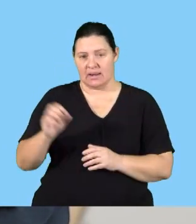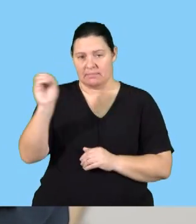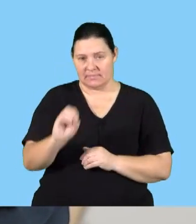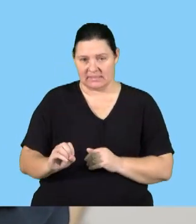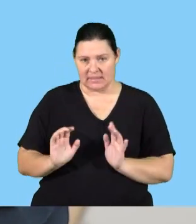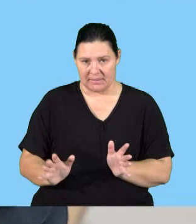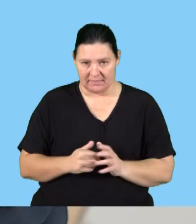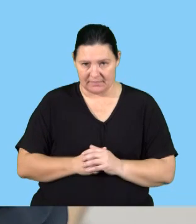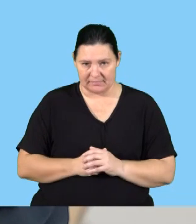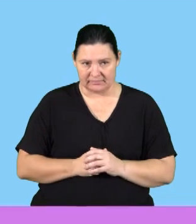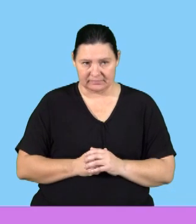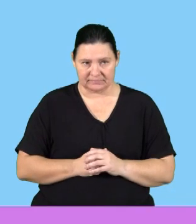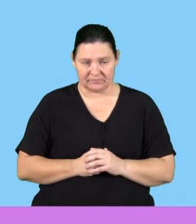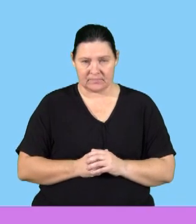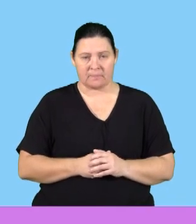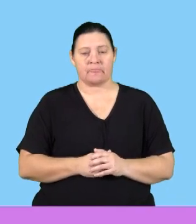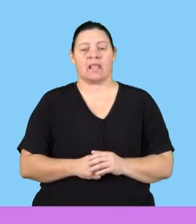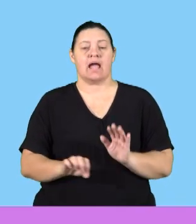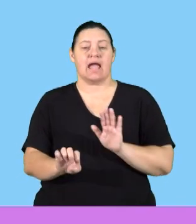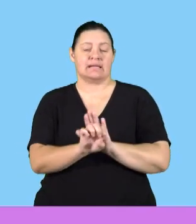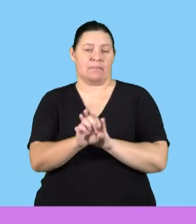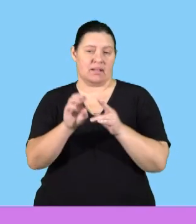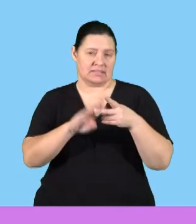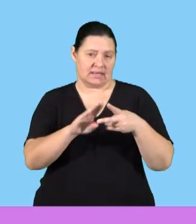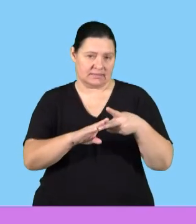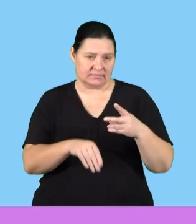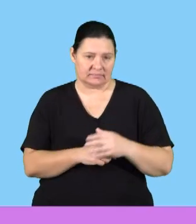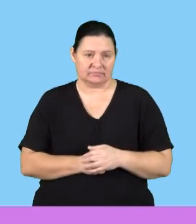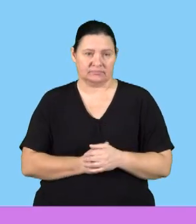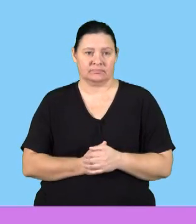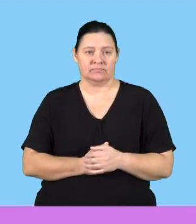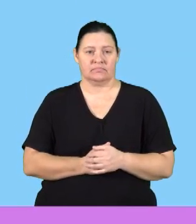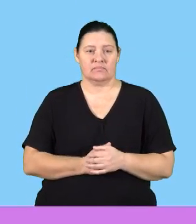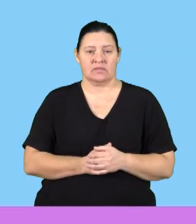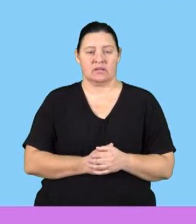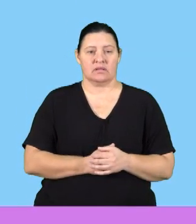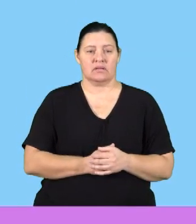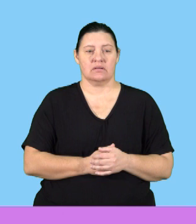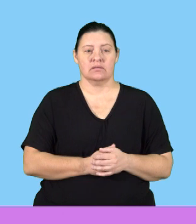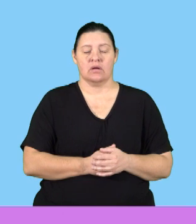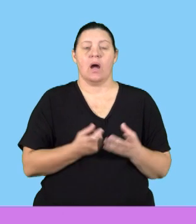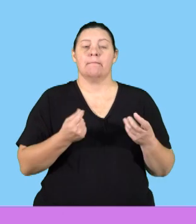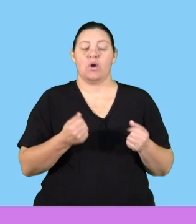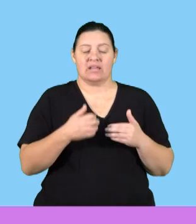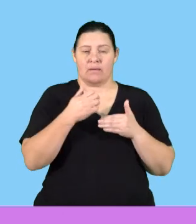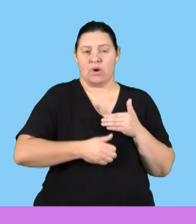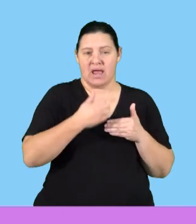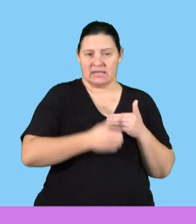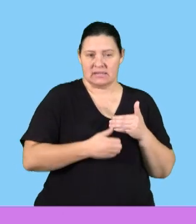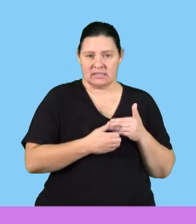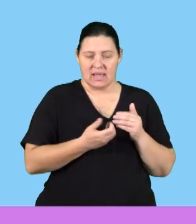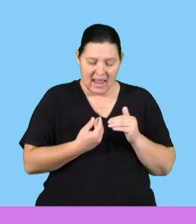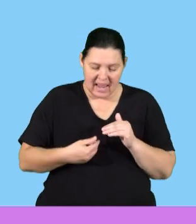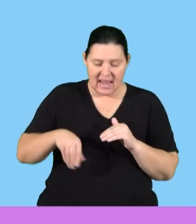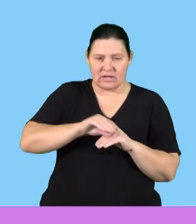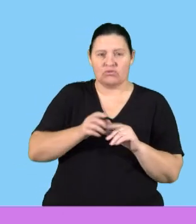62,7. Let us then take the second example. The second example that we are having, the